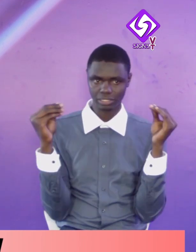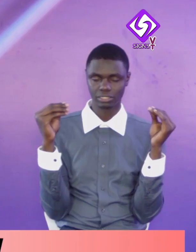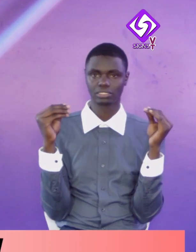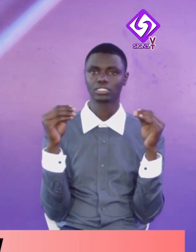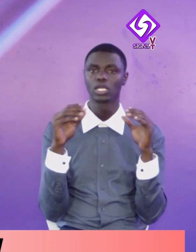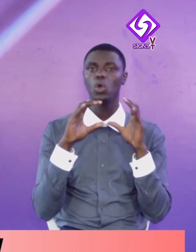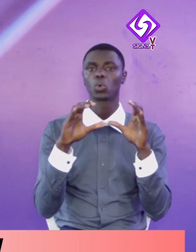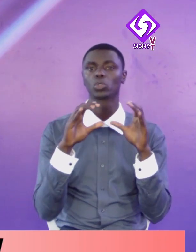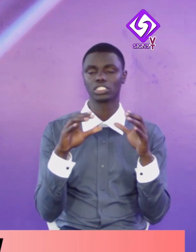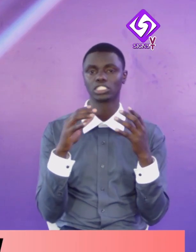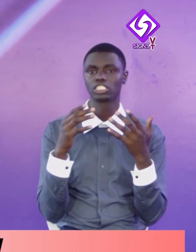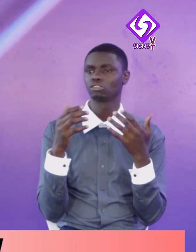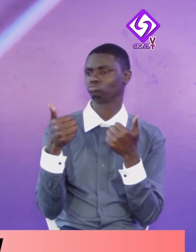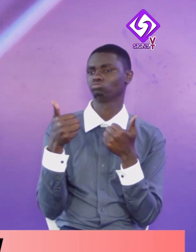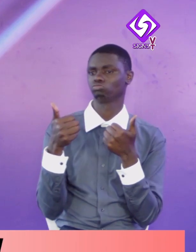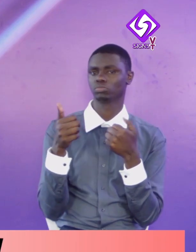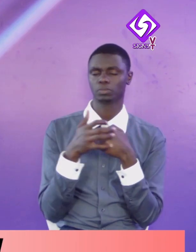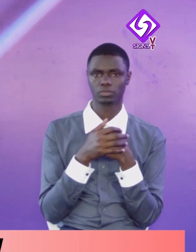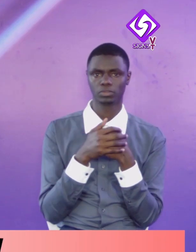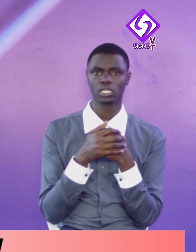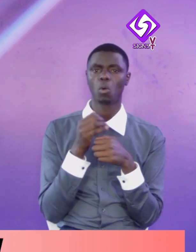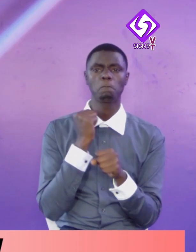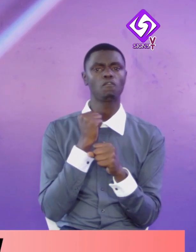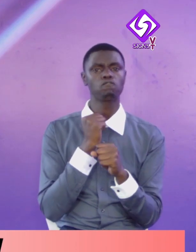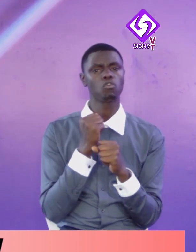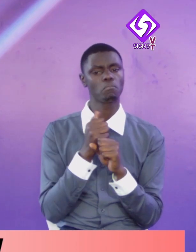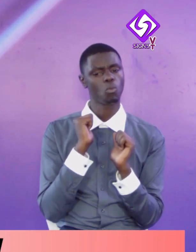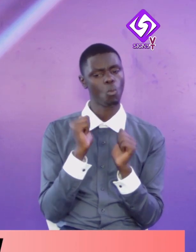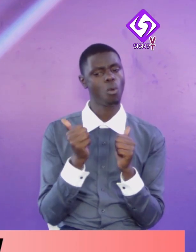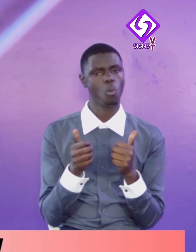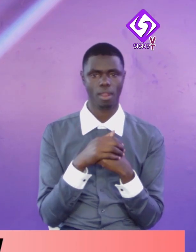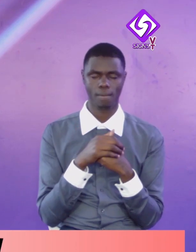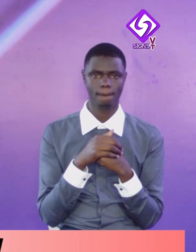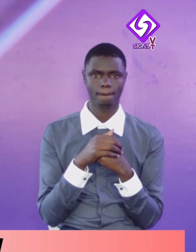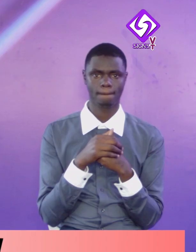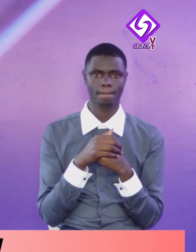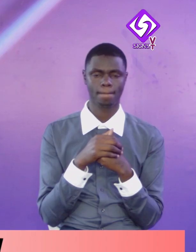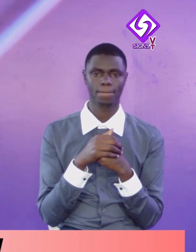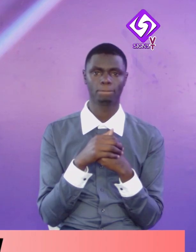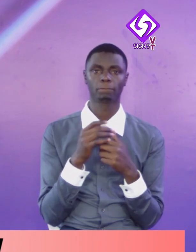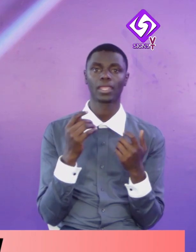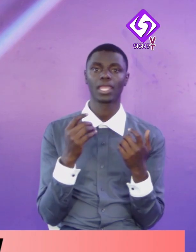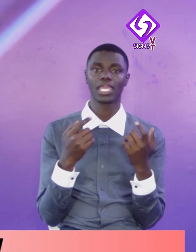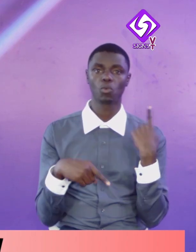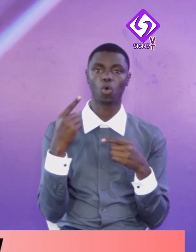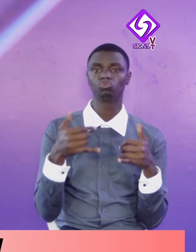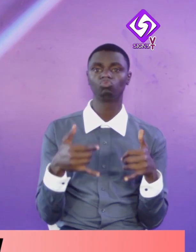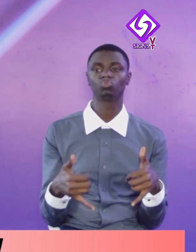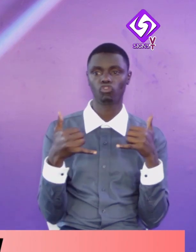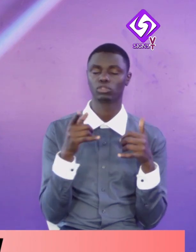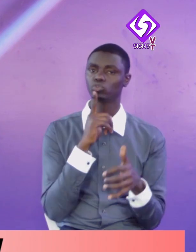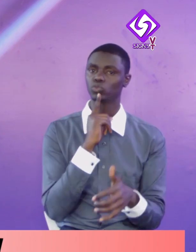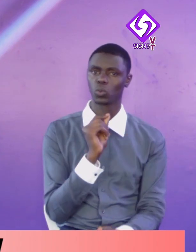coaching Feyenoord. He was performing so well. He even won trophies.